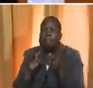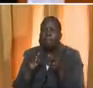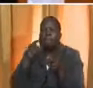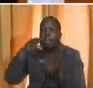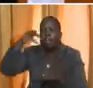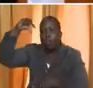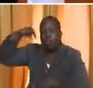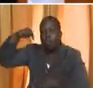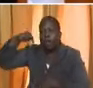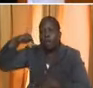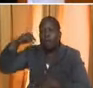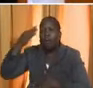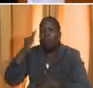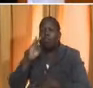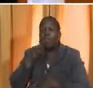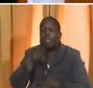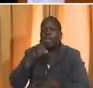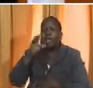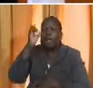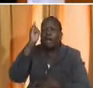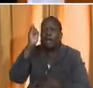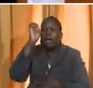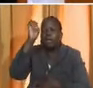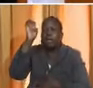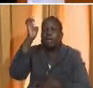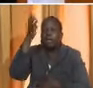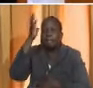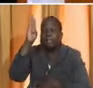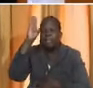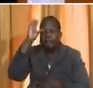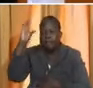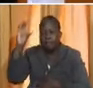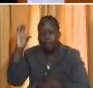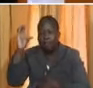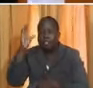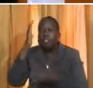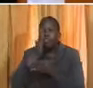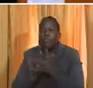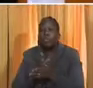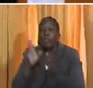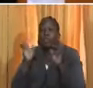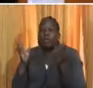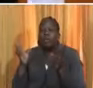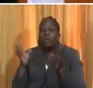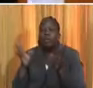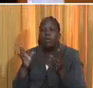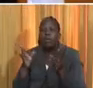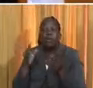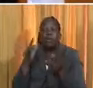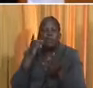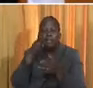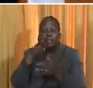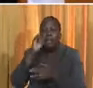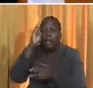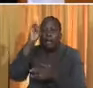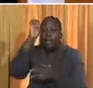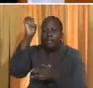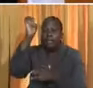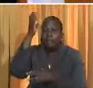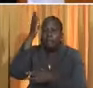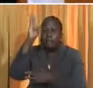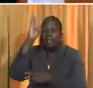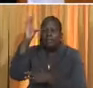of IBC. And it is a common factor that IBC was not fully constituted when the